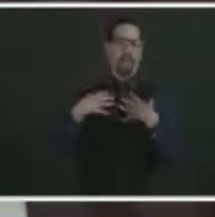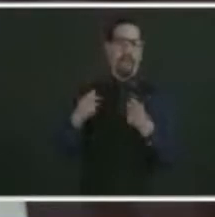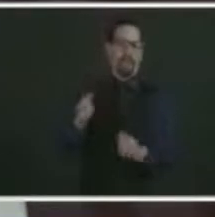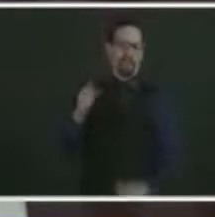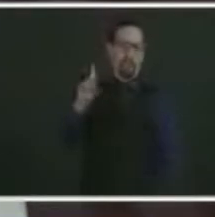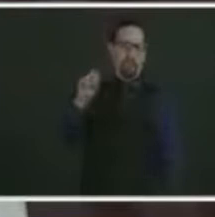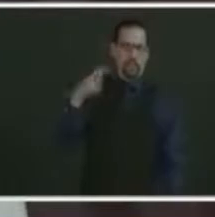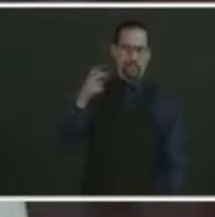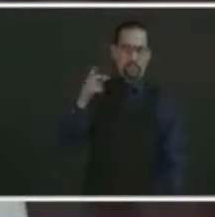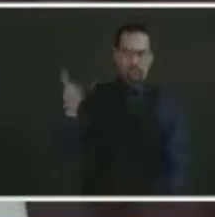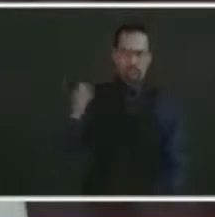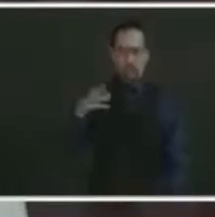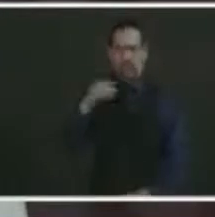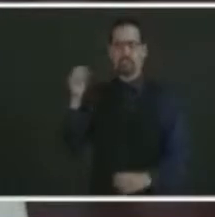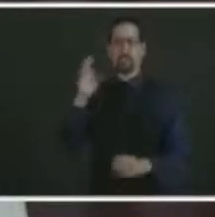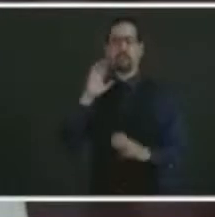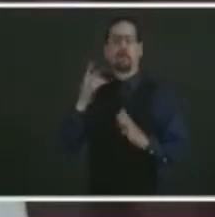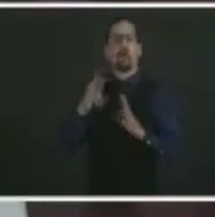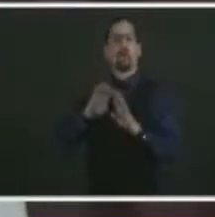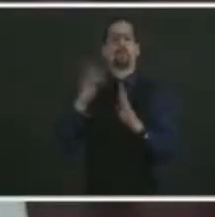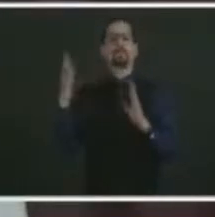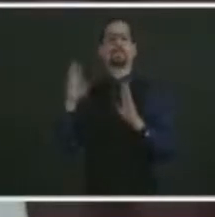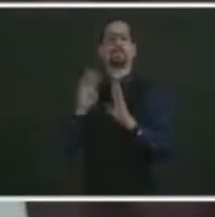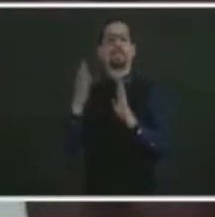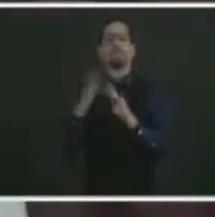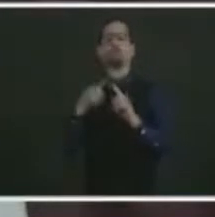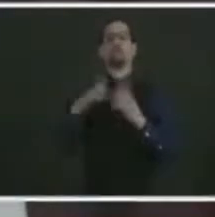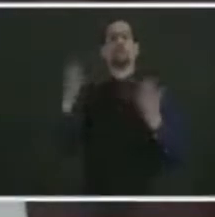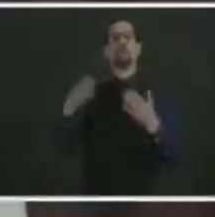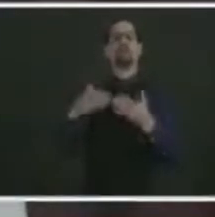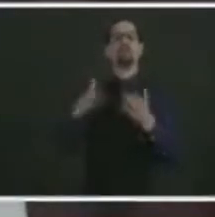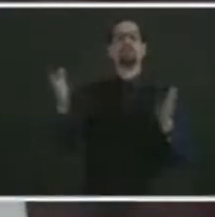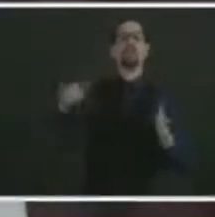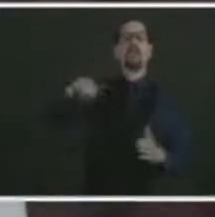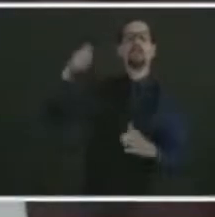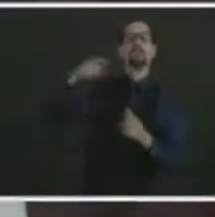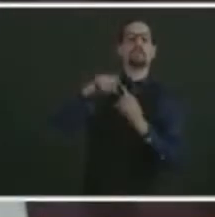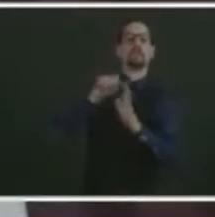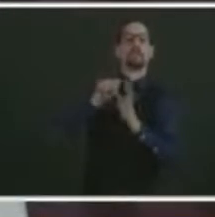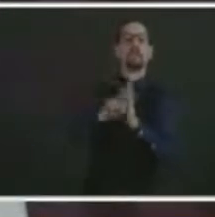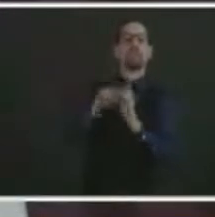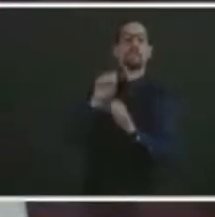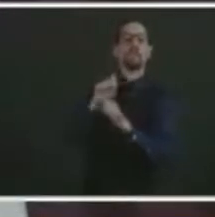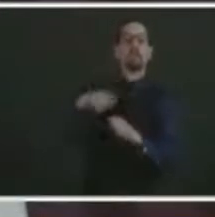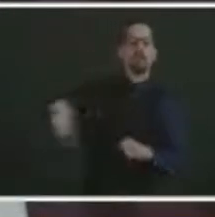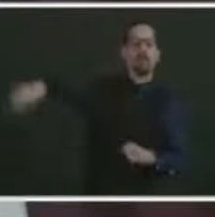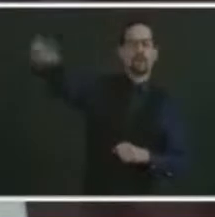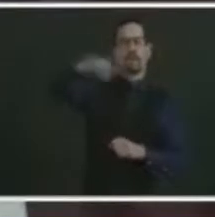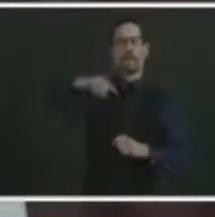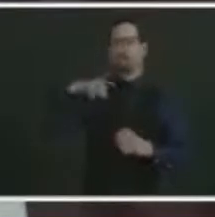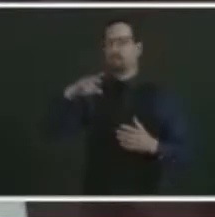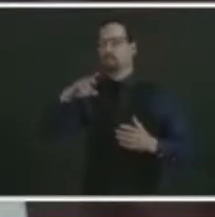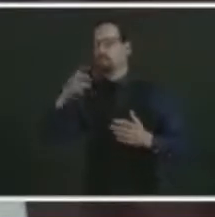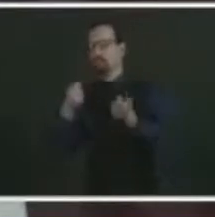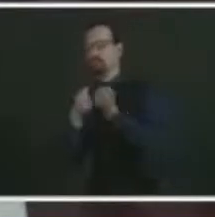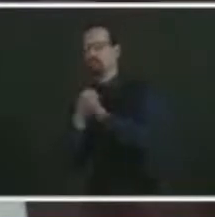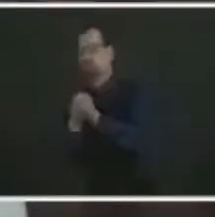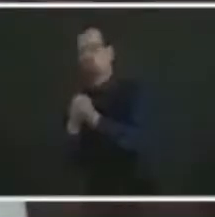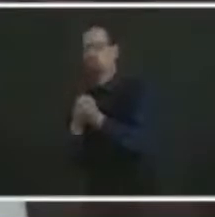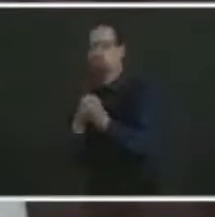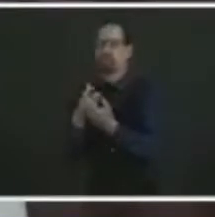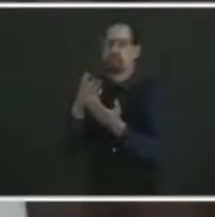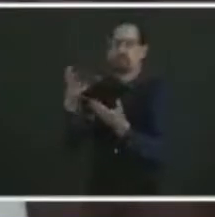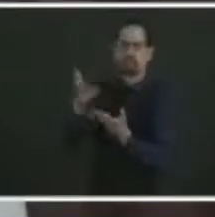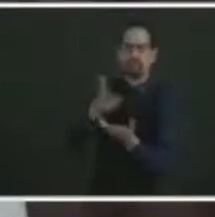are honored to have the opportunity to go and support and help make sure, in solidarity, that people